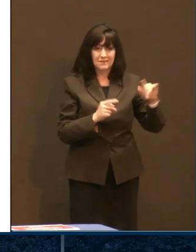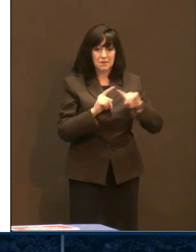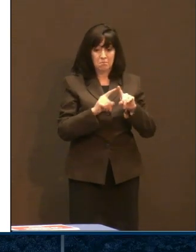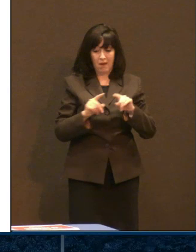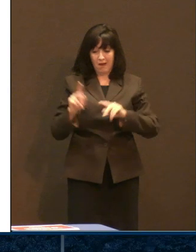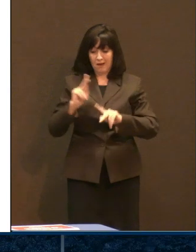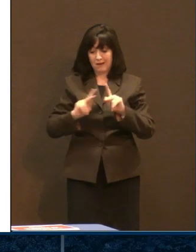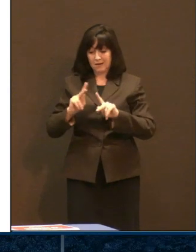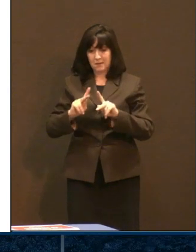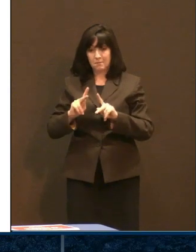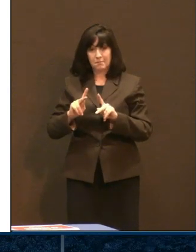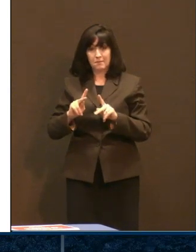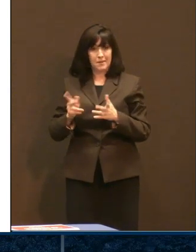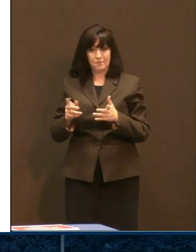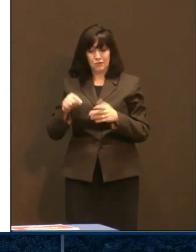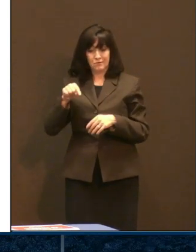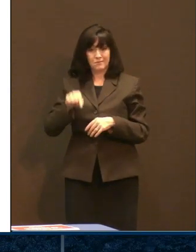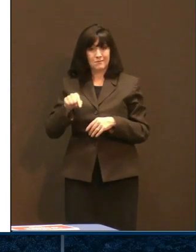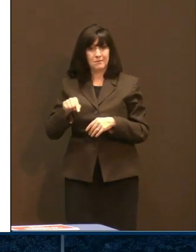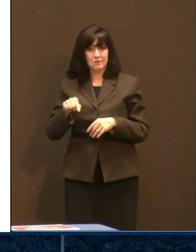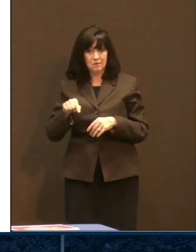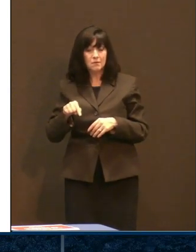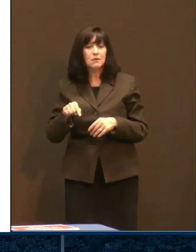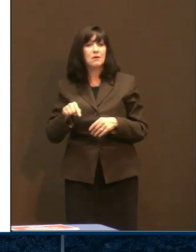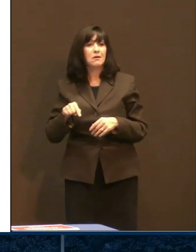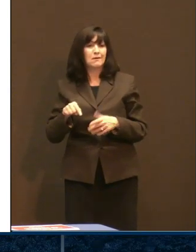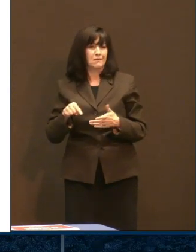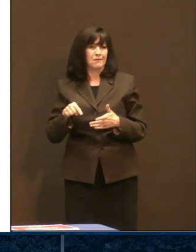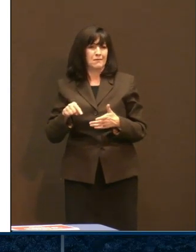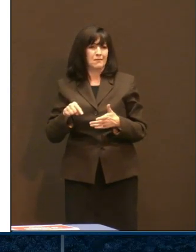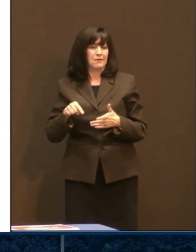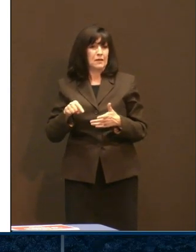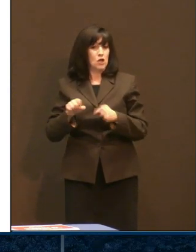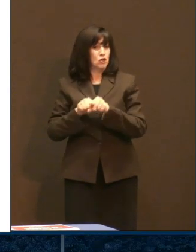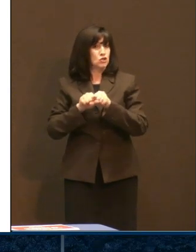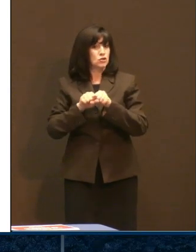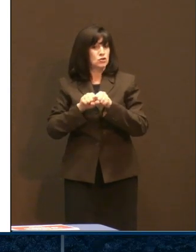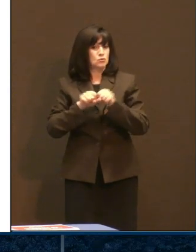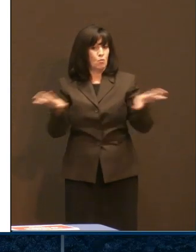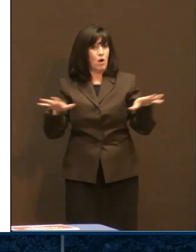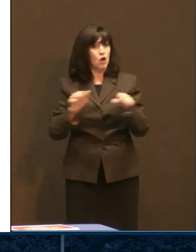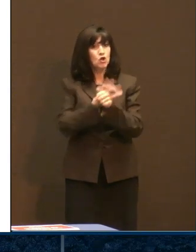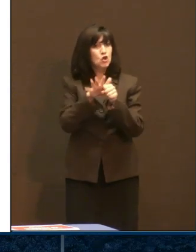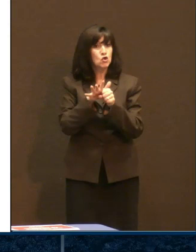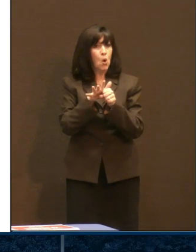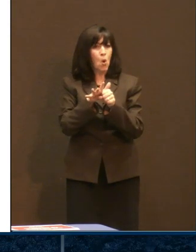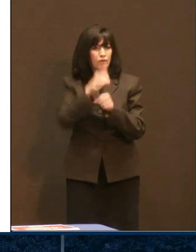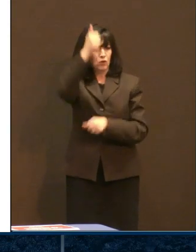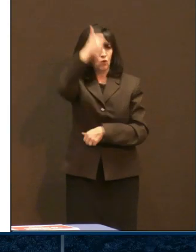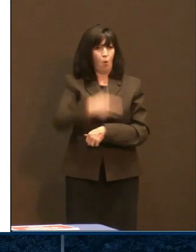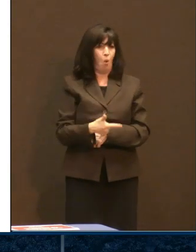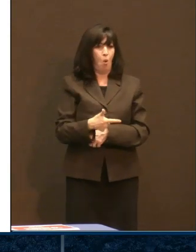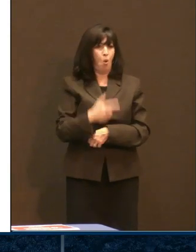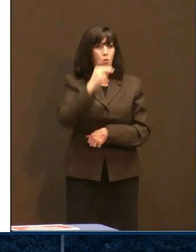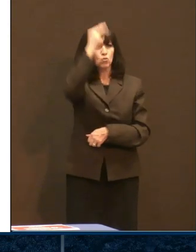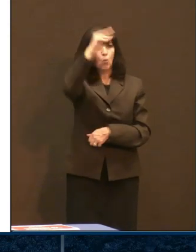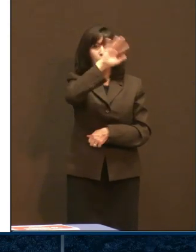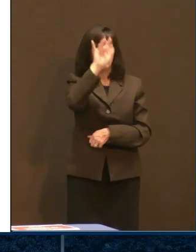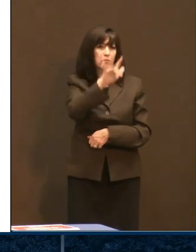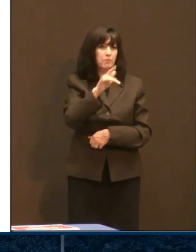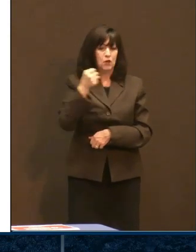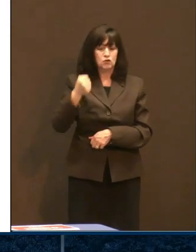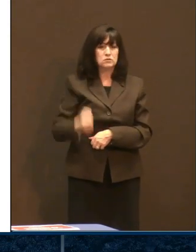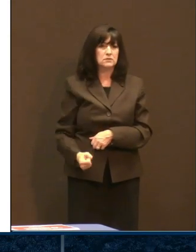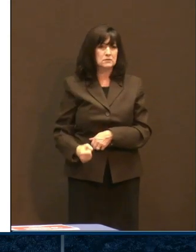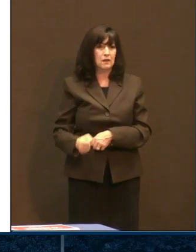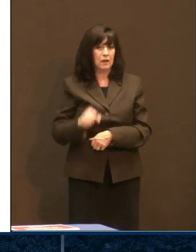no boundaries, doesn't see state boundaries, doesn't see county boundaries. So to the extent that you could loosen something up that's very discrete,